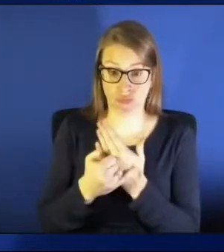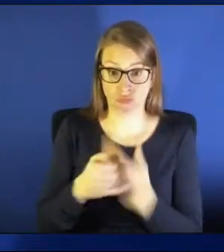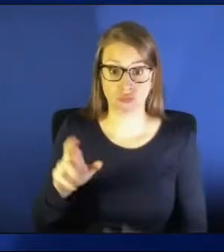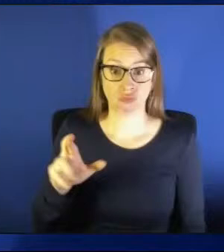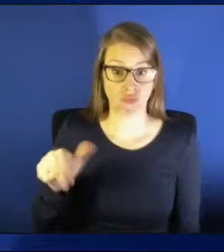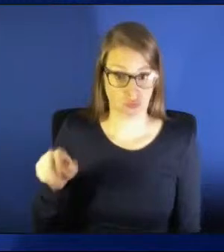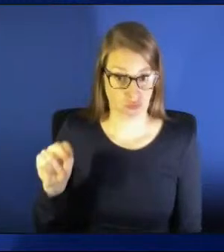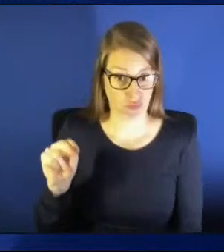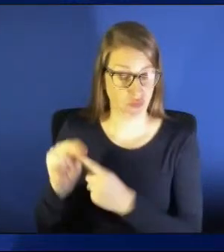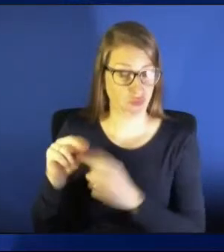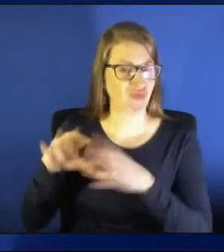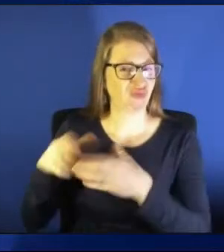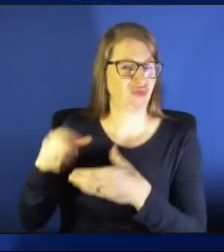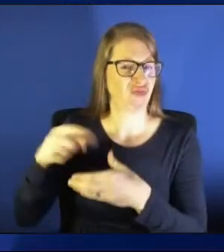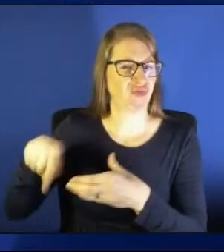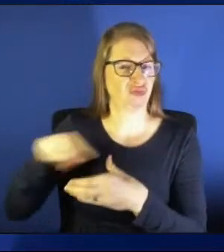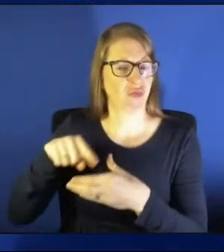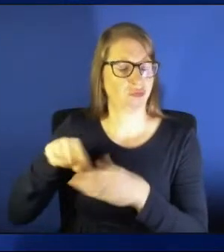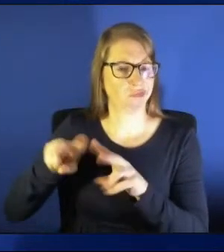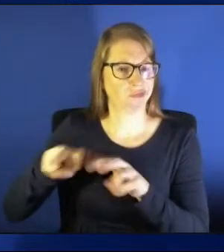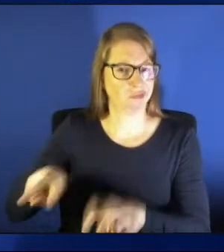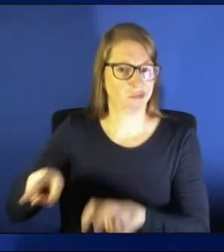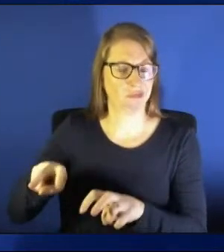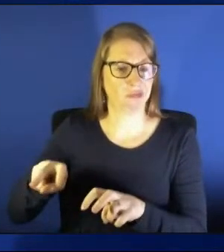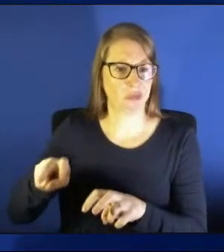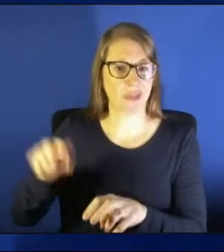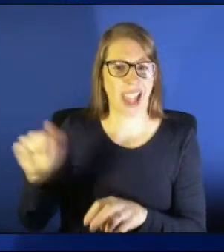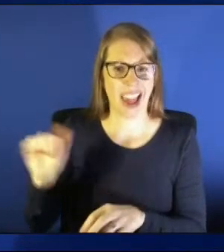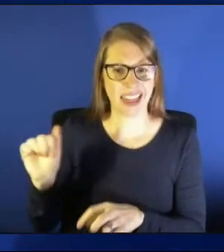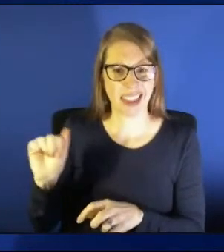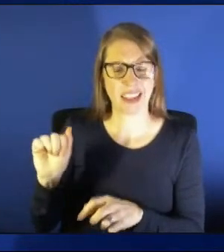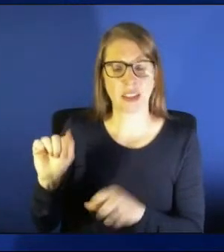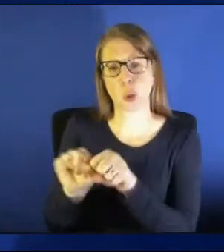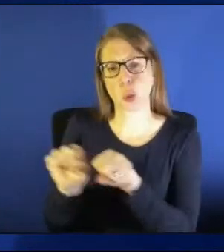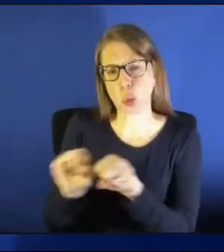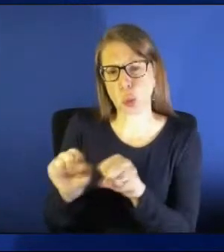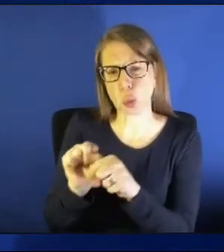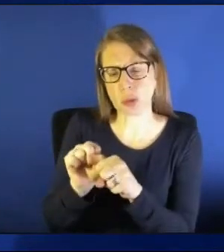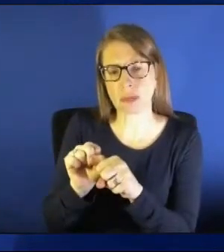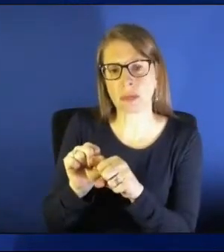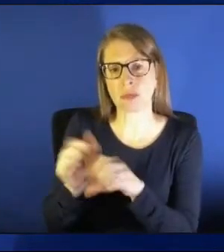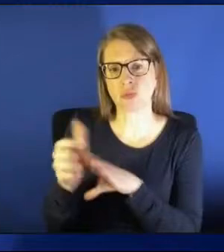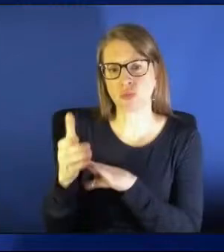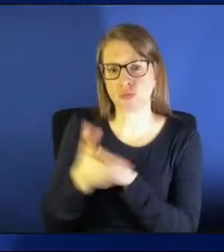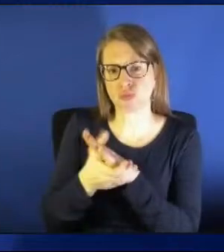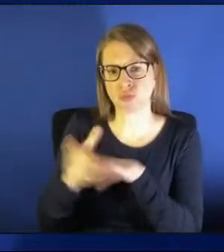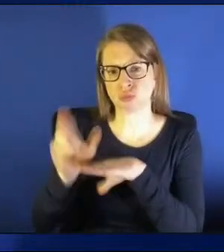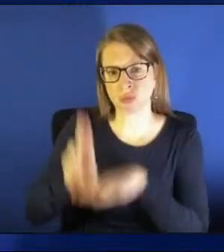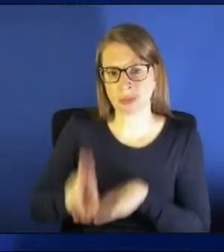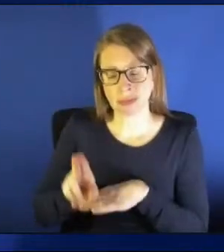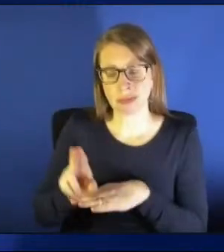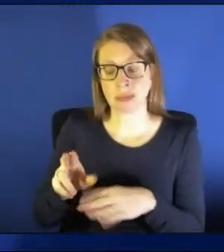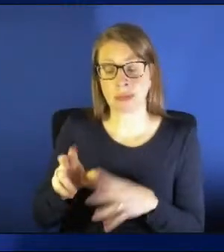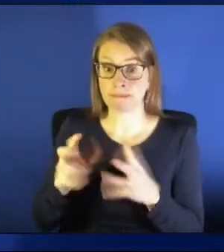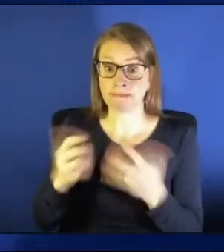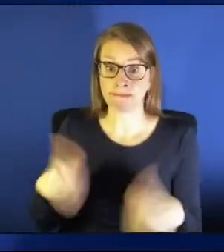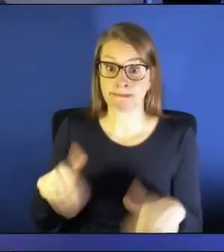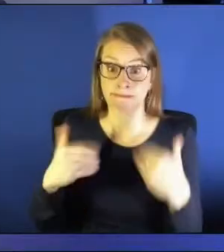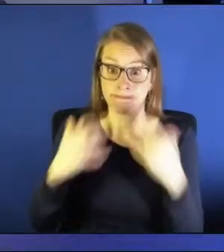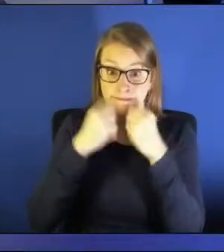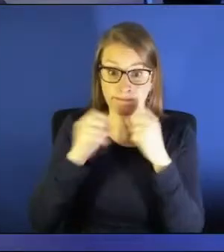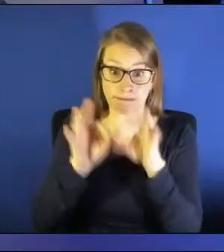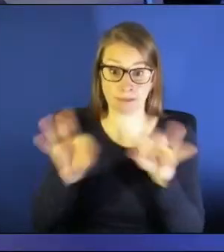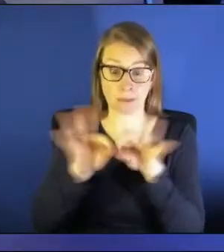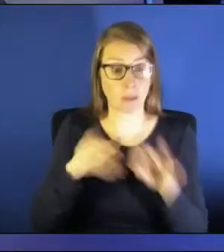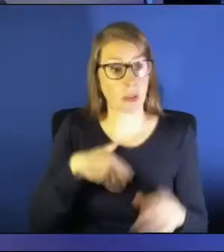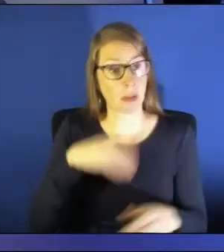group, and looking at athletes and shoe wear and things like that. I think there's great value in it. Yeah, my son